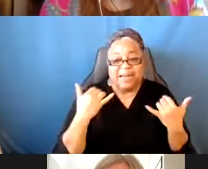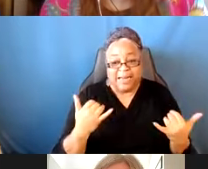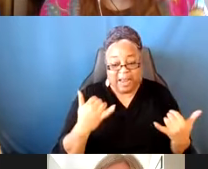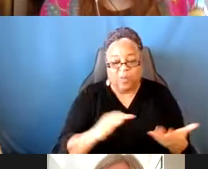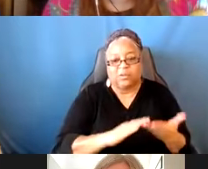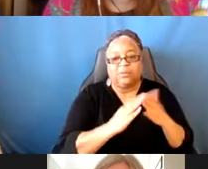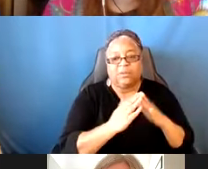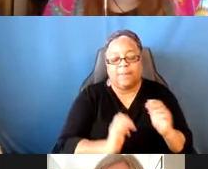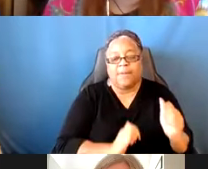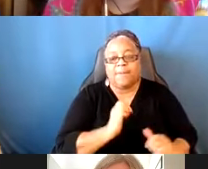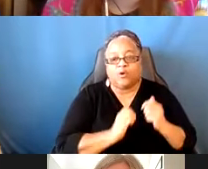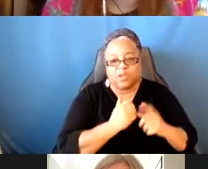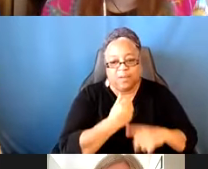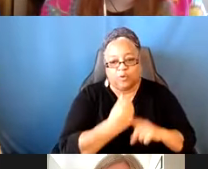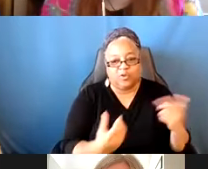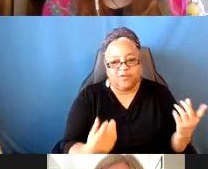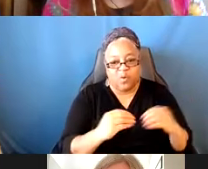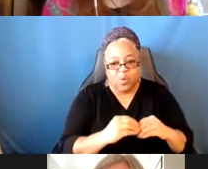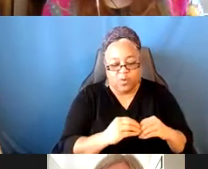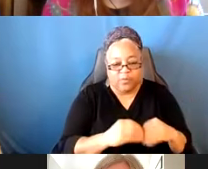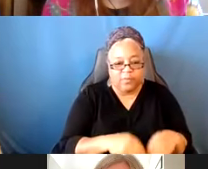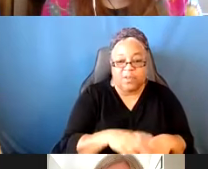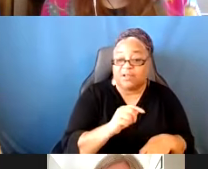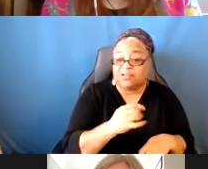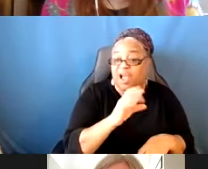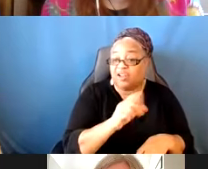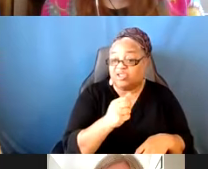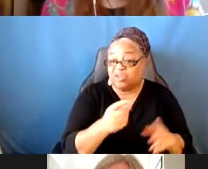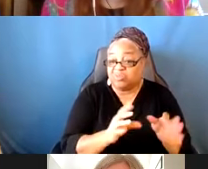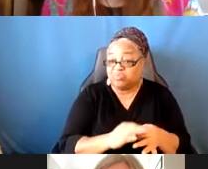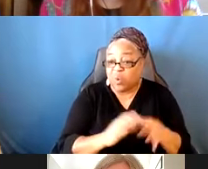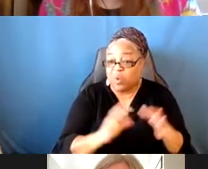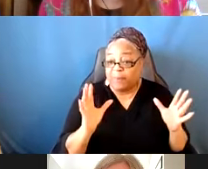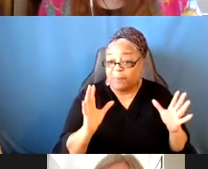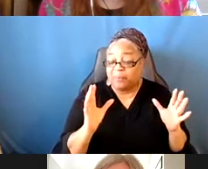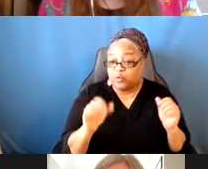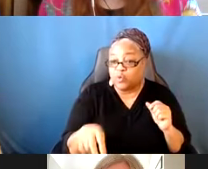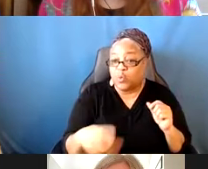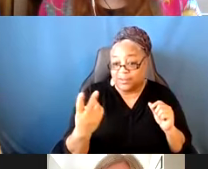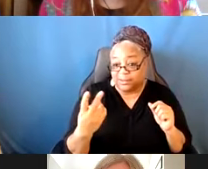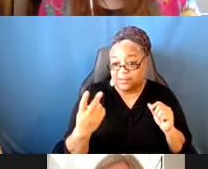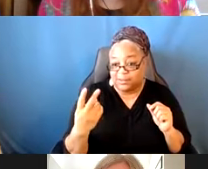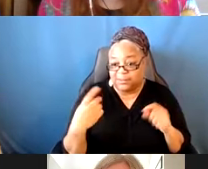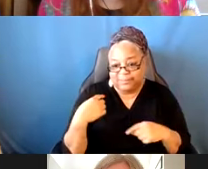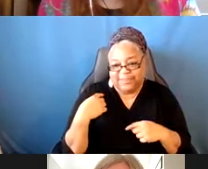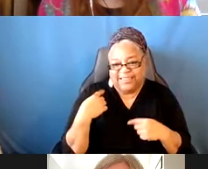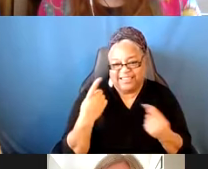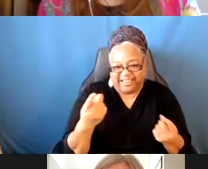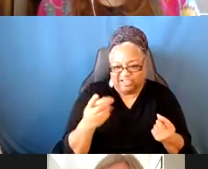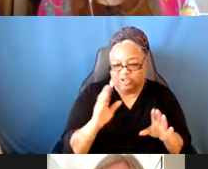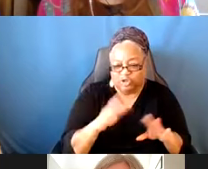else. Tasha has left him twice since their child was born, but each time returned after a few